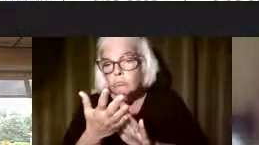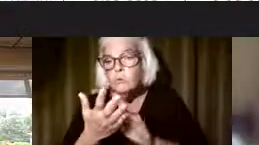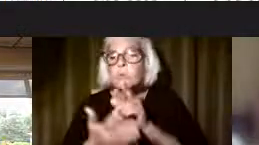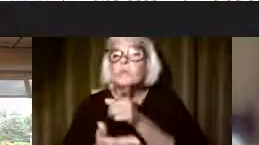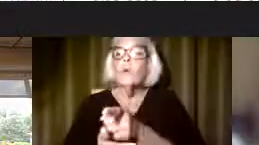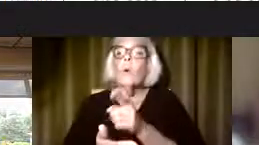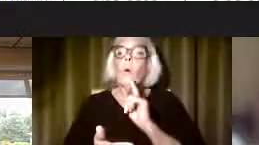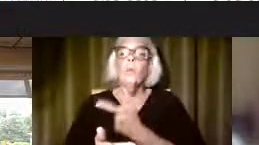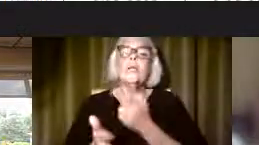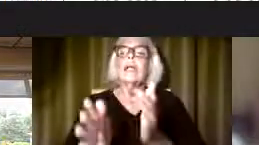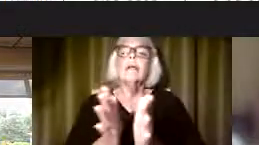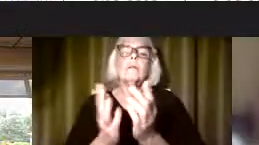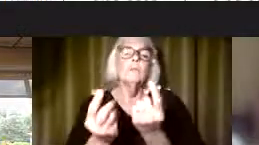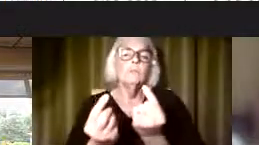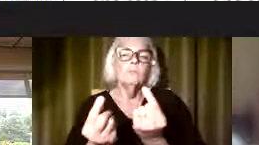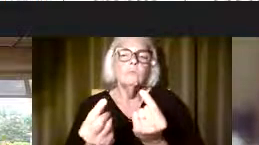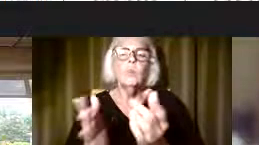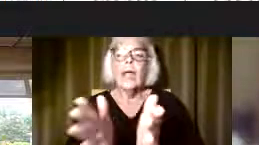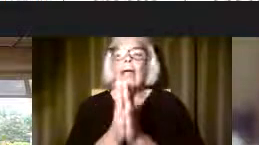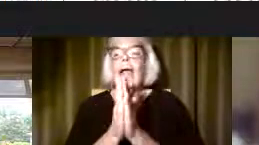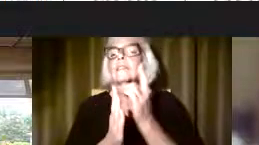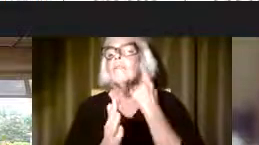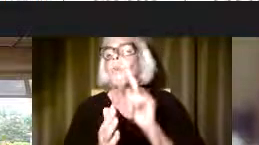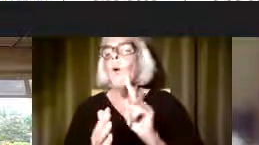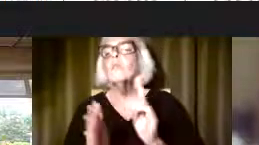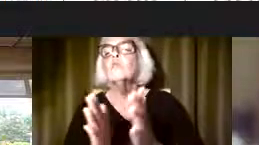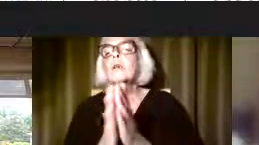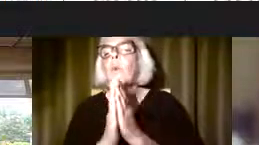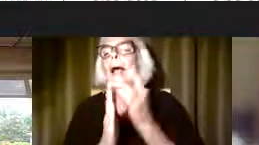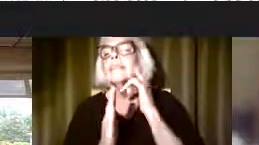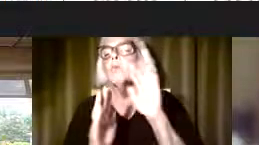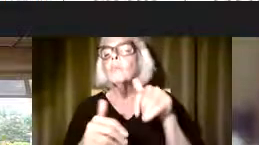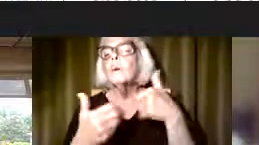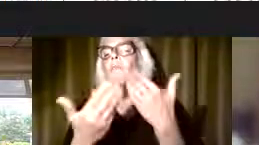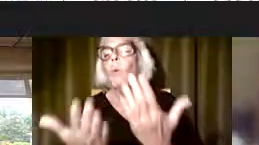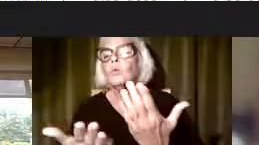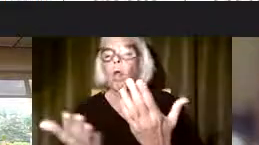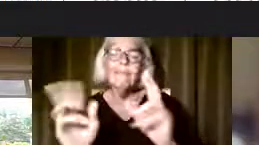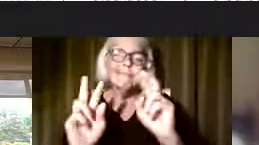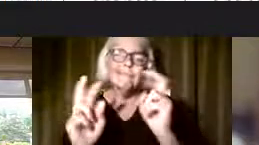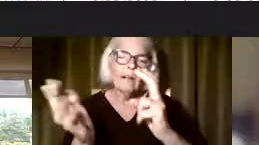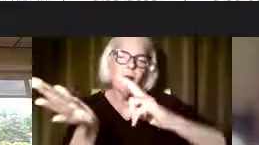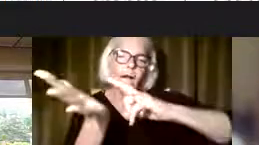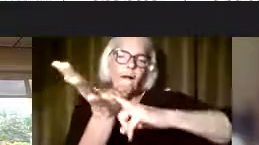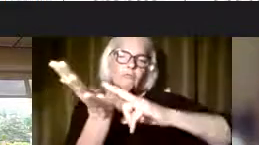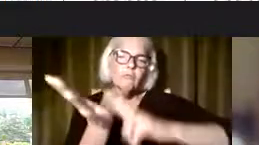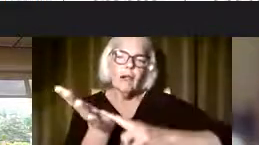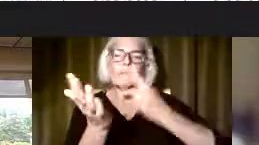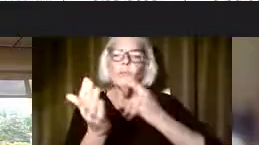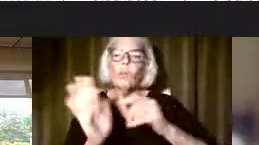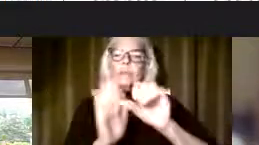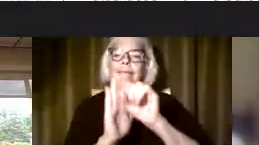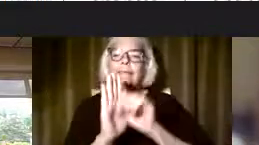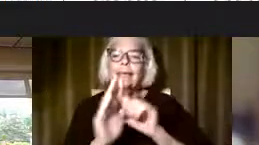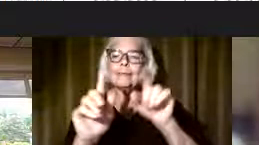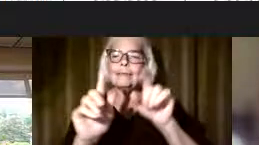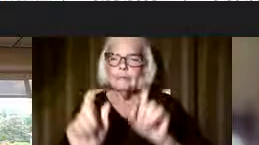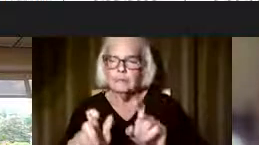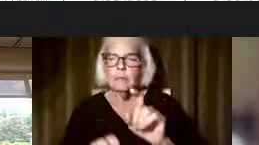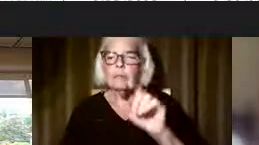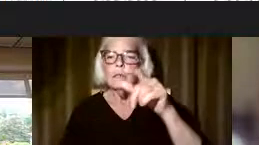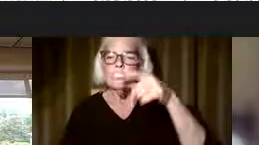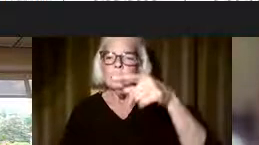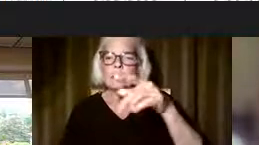proposal to contract for statewide testing. CIC Health was the